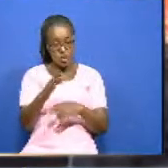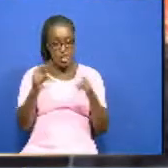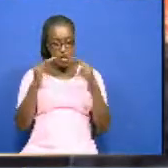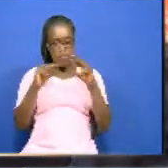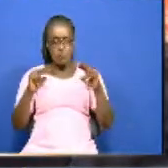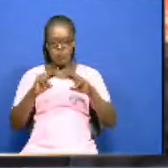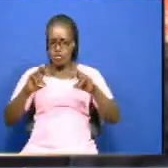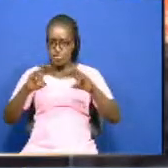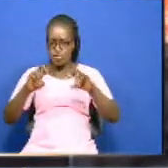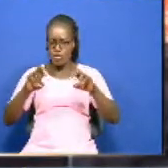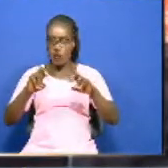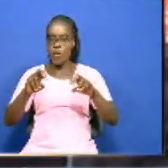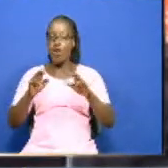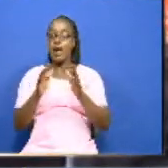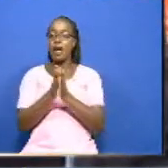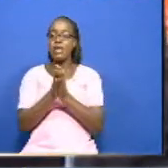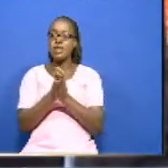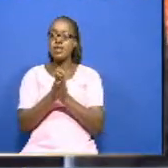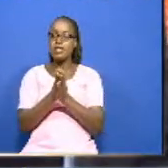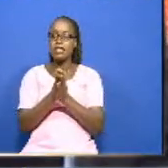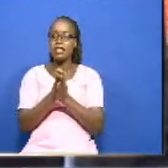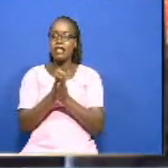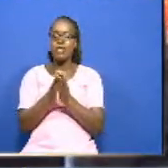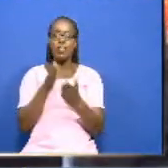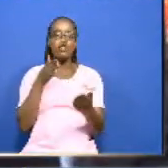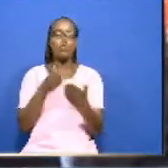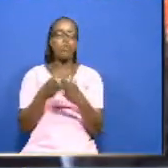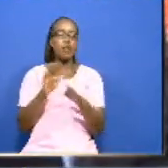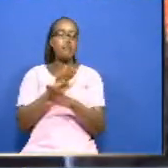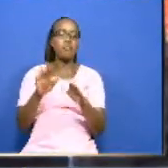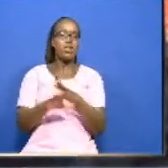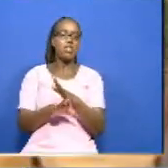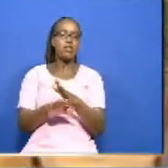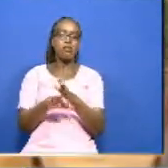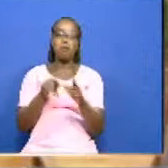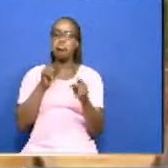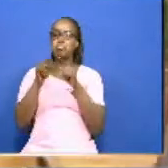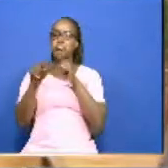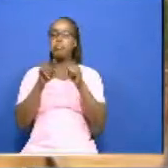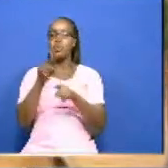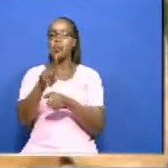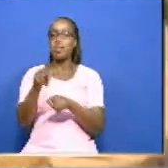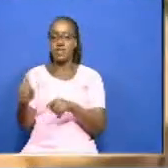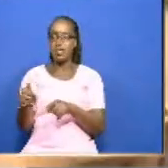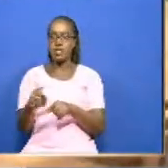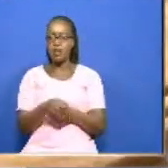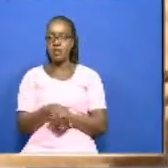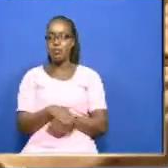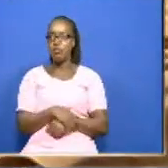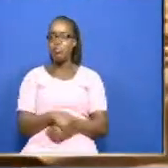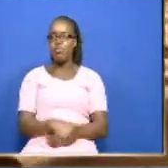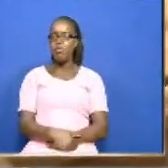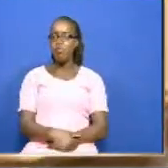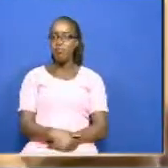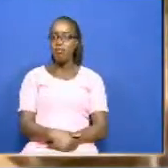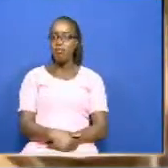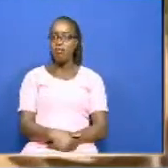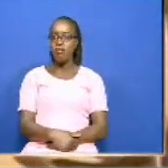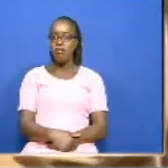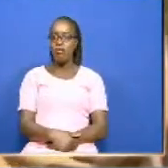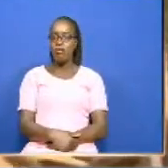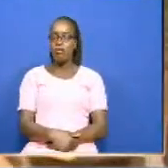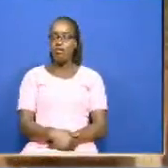kila njia na tuache mambo yote ya kuchocheana. For Channel 1 News, I'm Gladys Mongai.